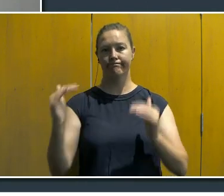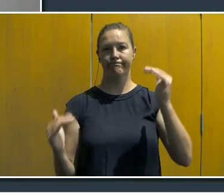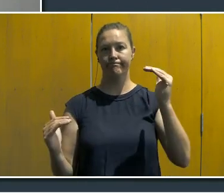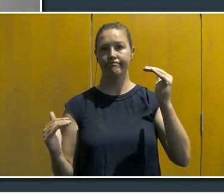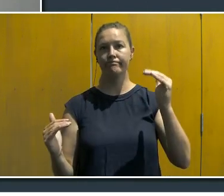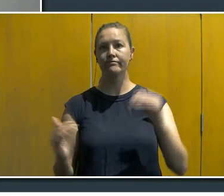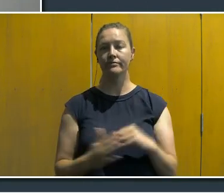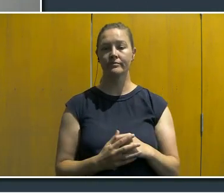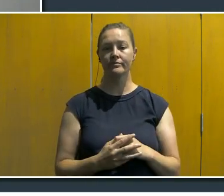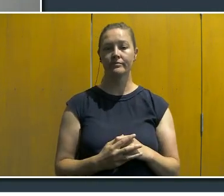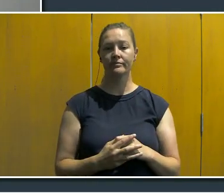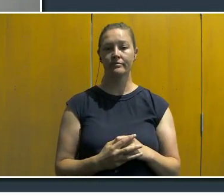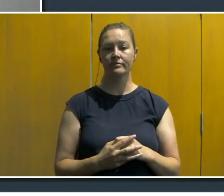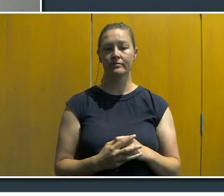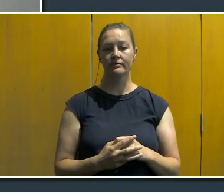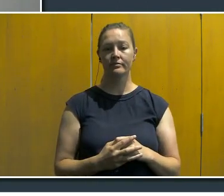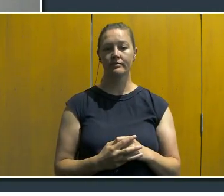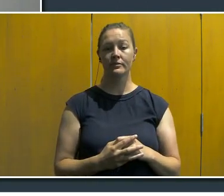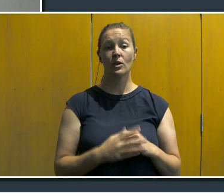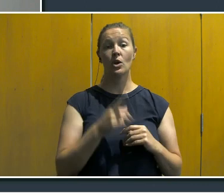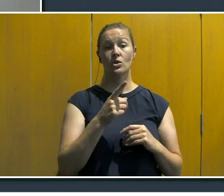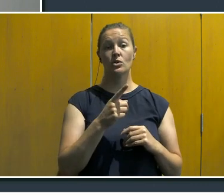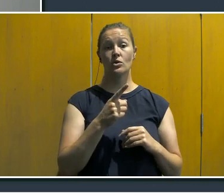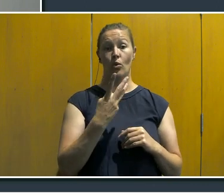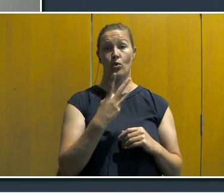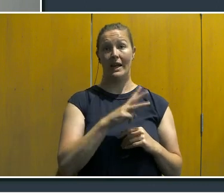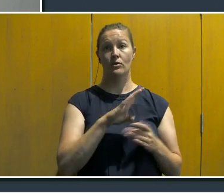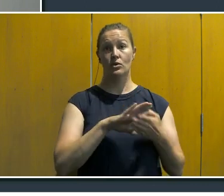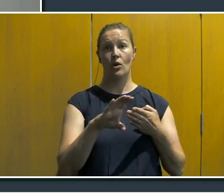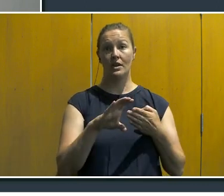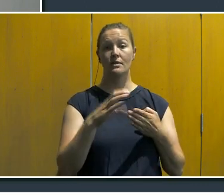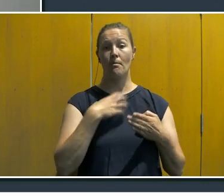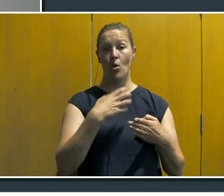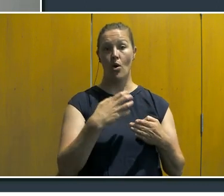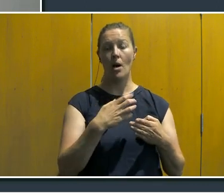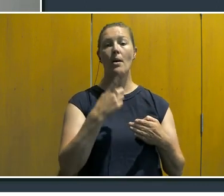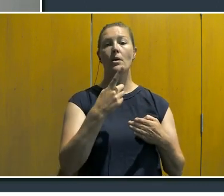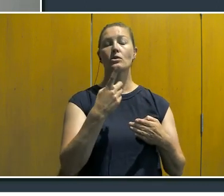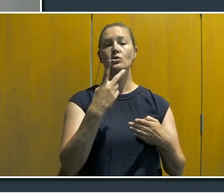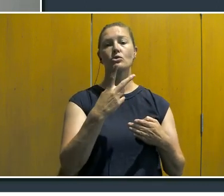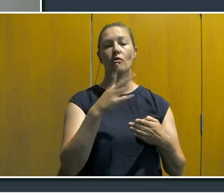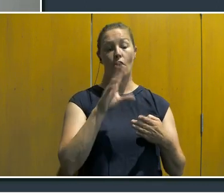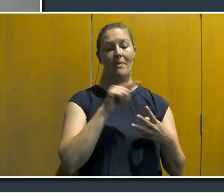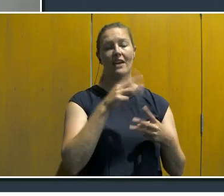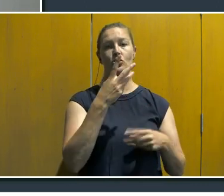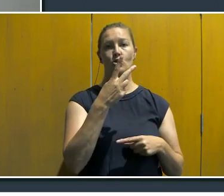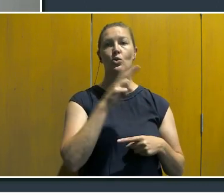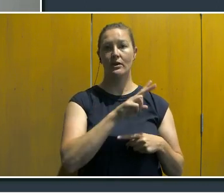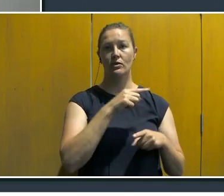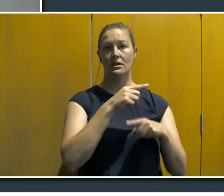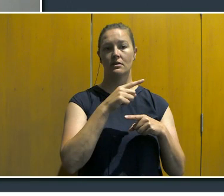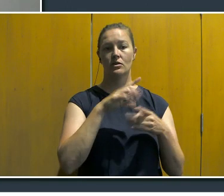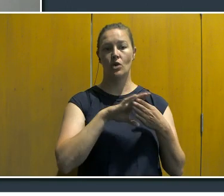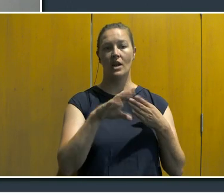I accept that of that 300 difference, 200 is down to me paying